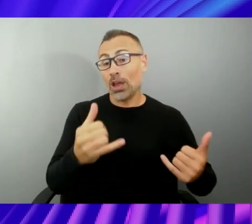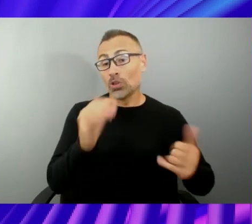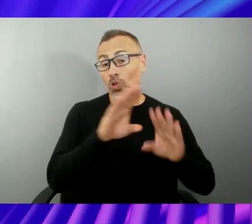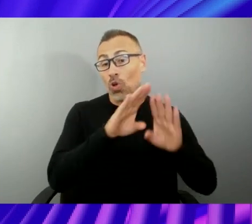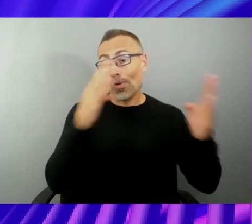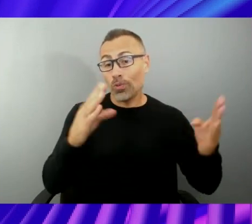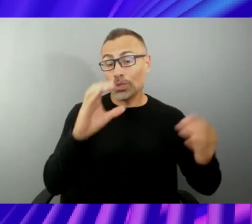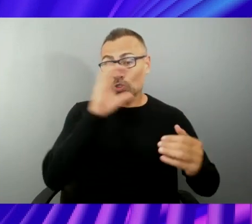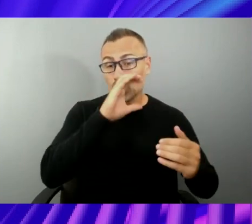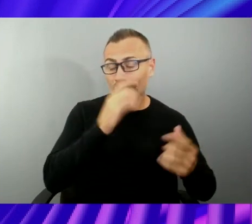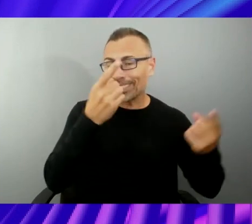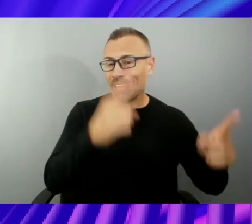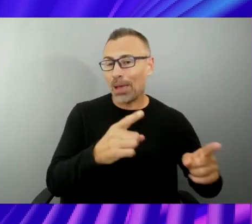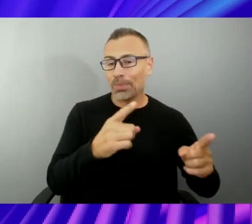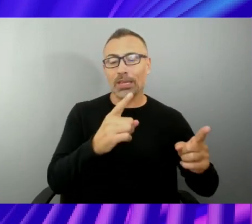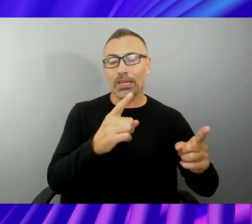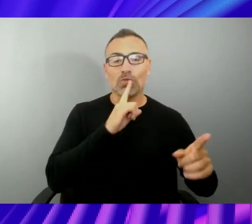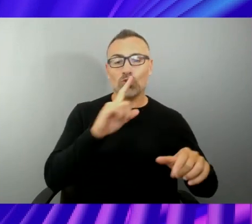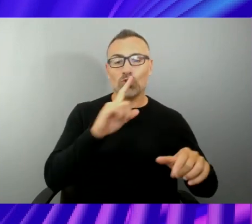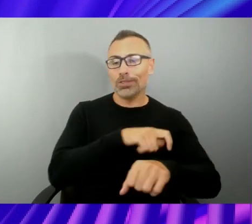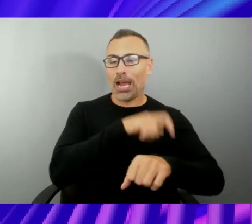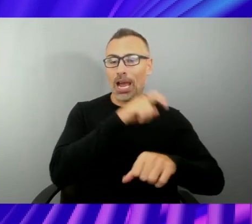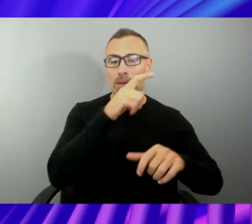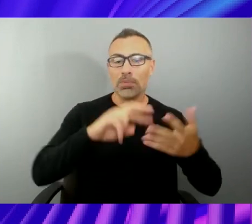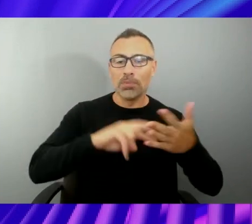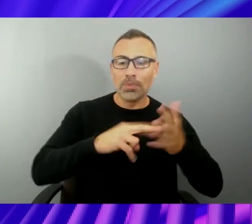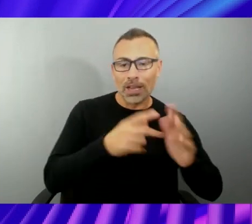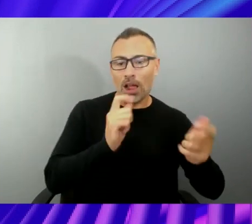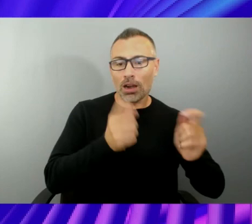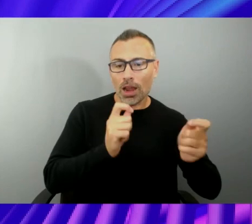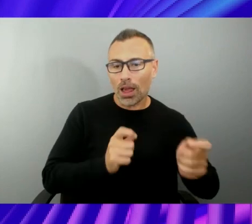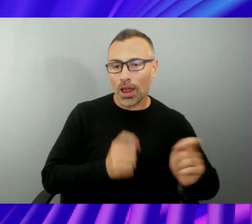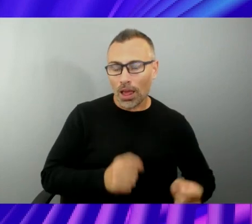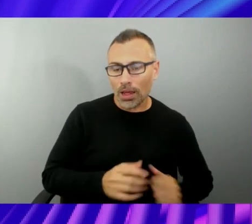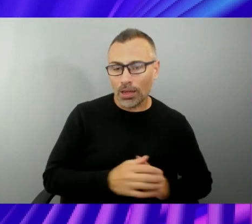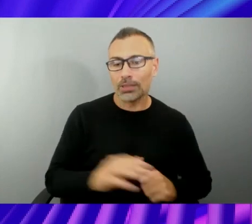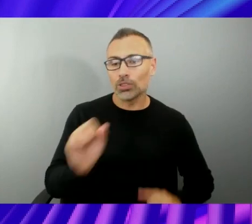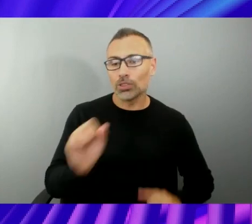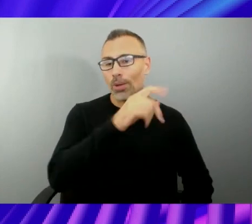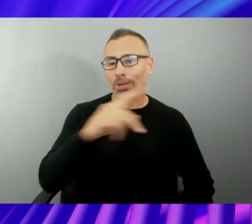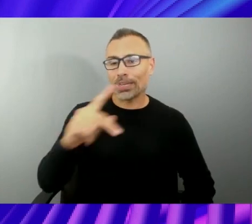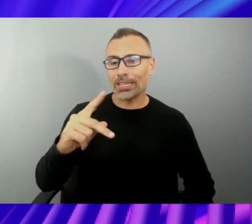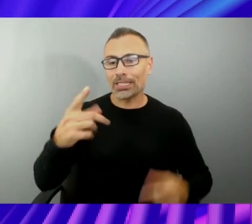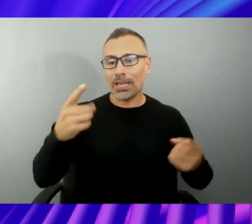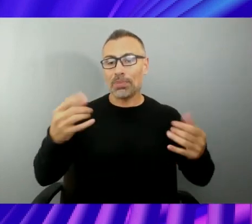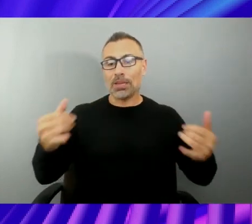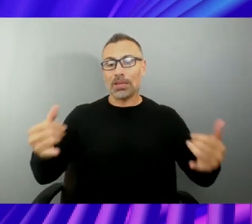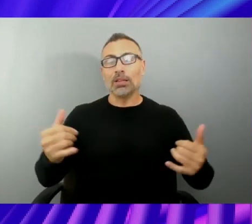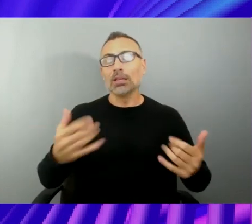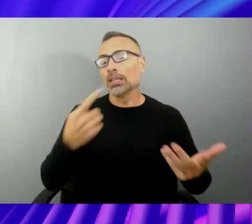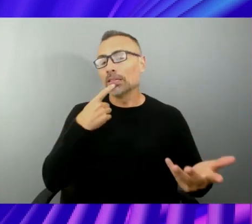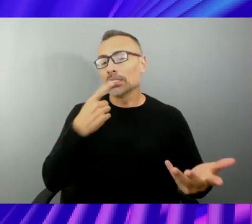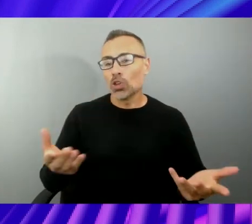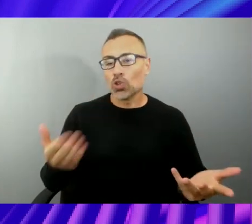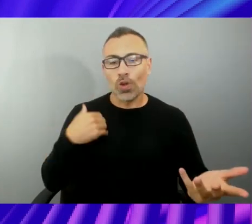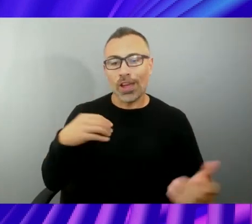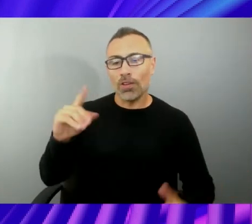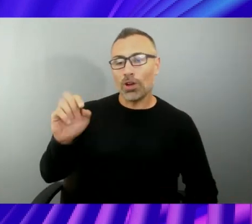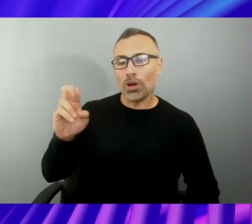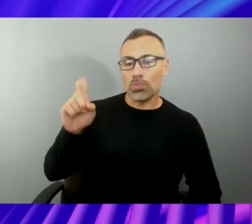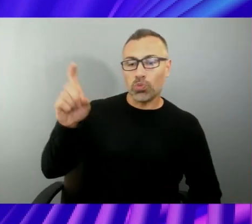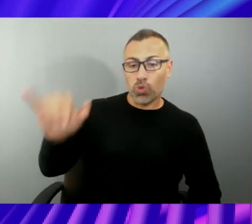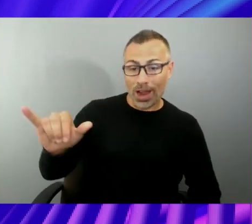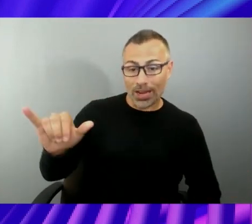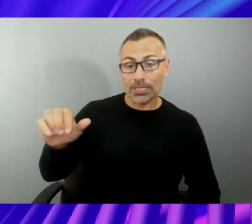time what it means. Let's say, your application is working today. Like, let's say you have Apache web server, right? You can collect the logs then and